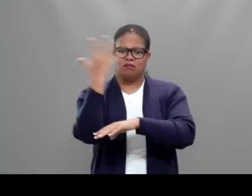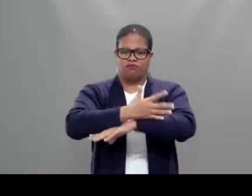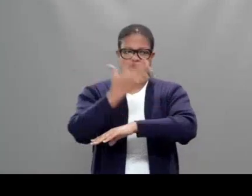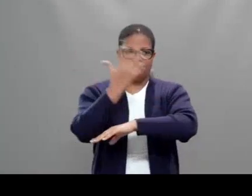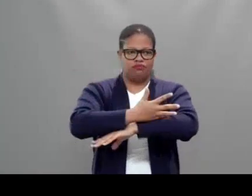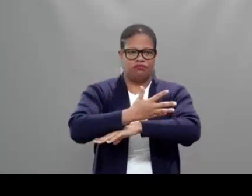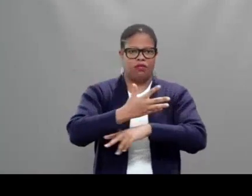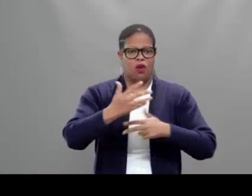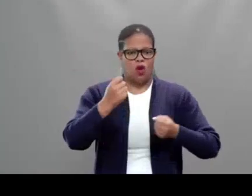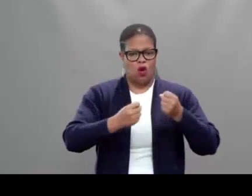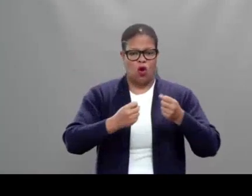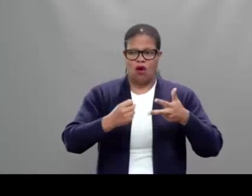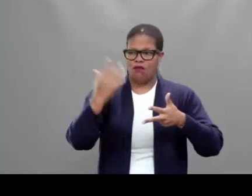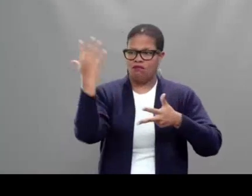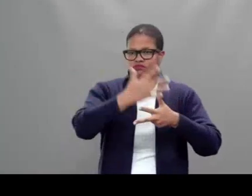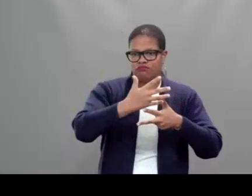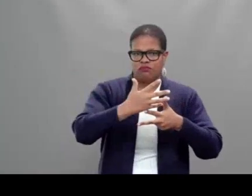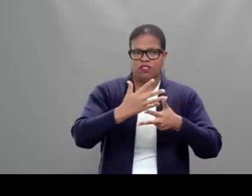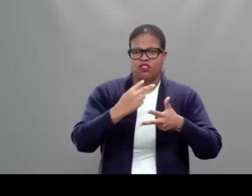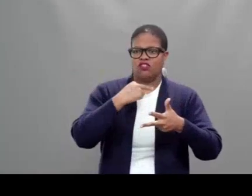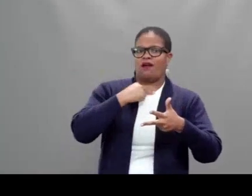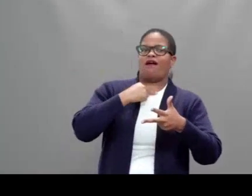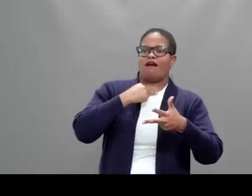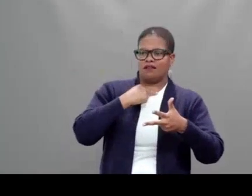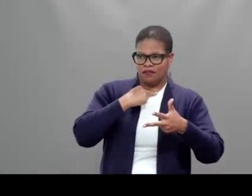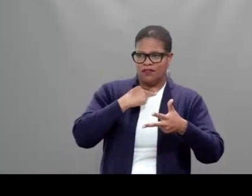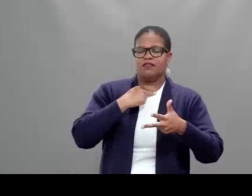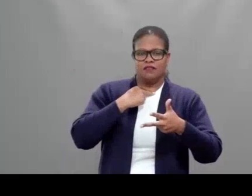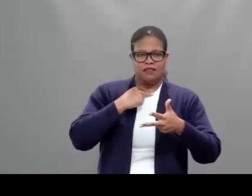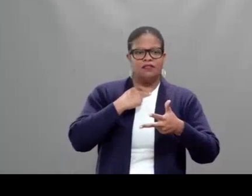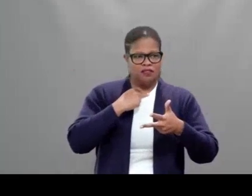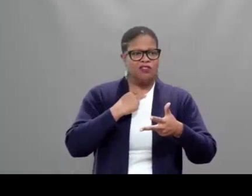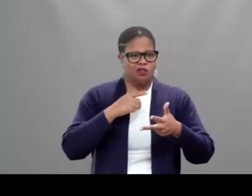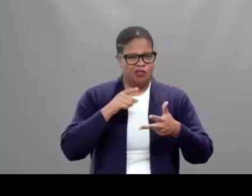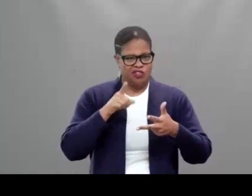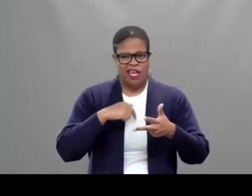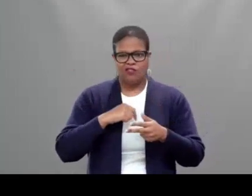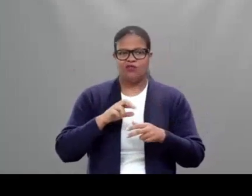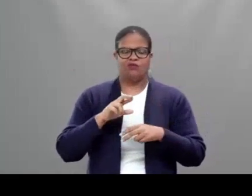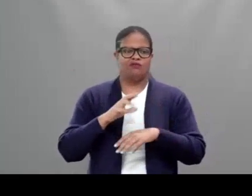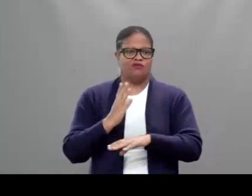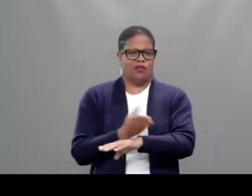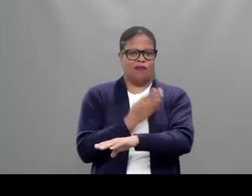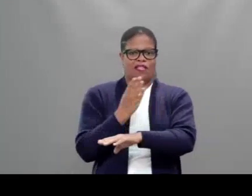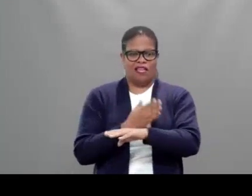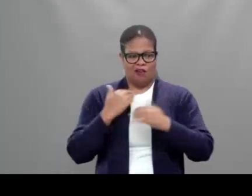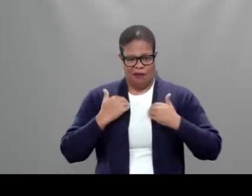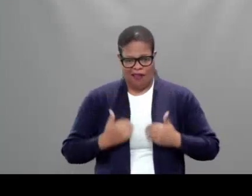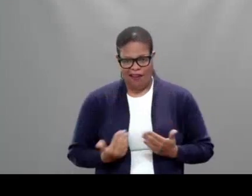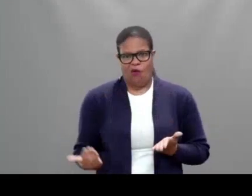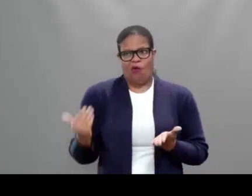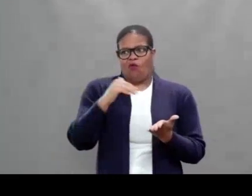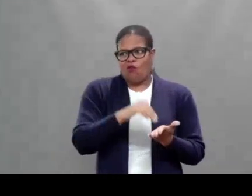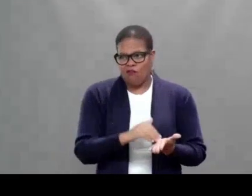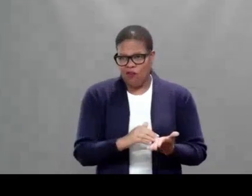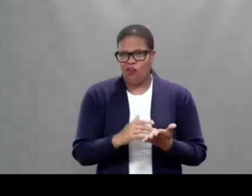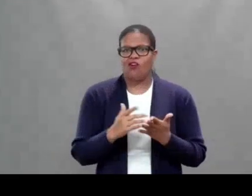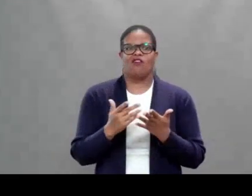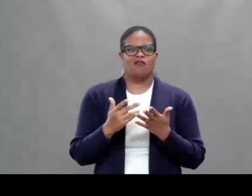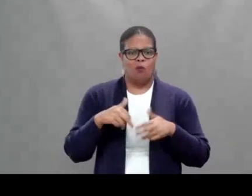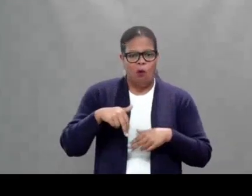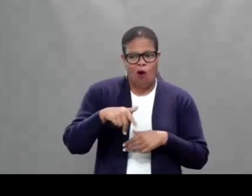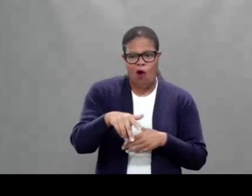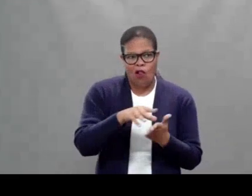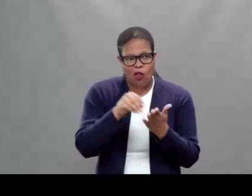her. And so she had to do rehabilitation and learn how to do everything again. And so she spoke